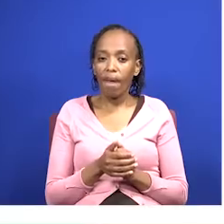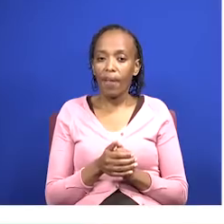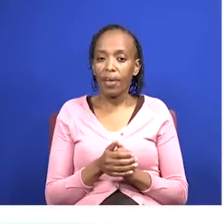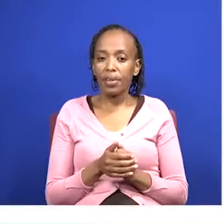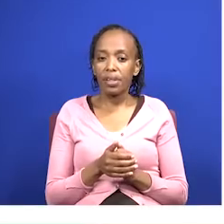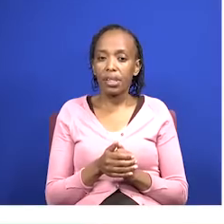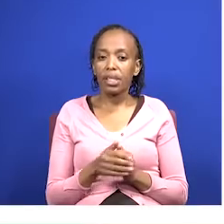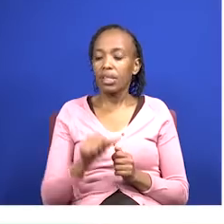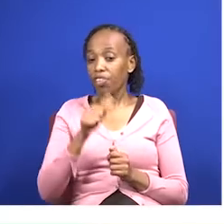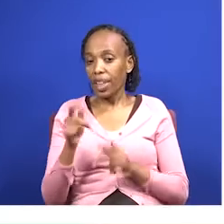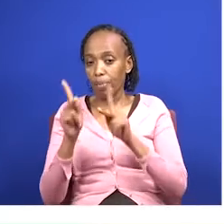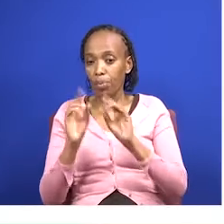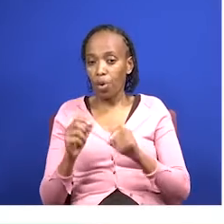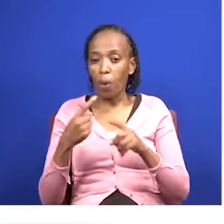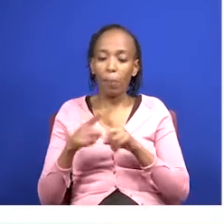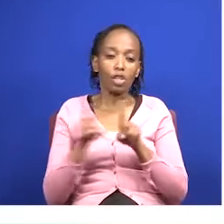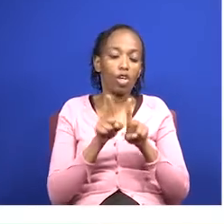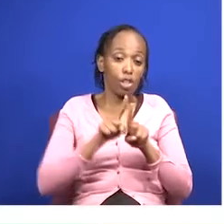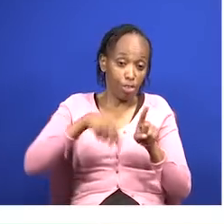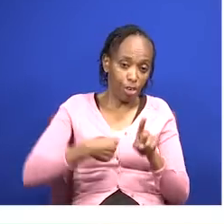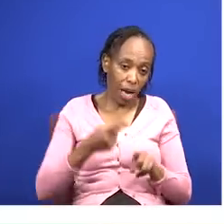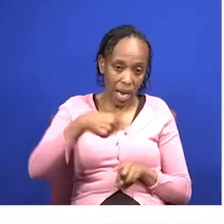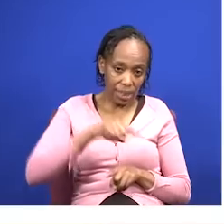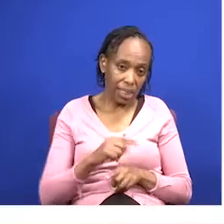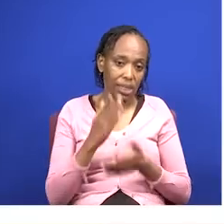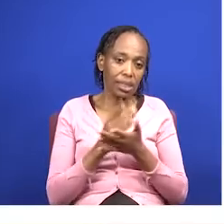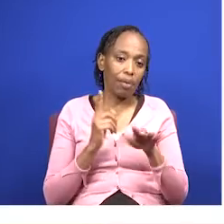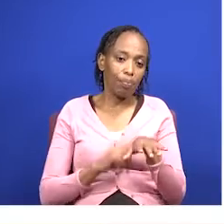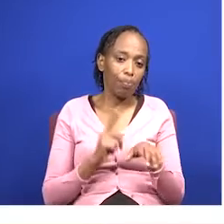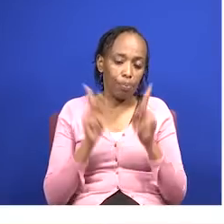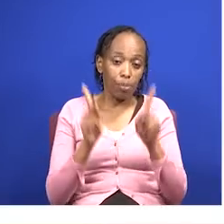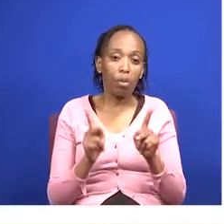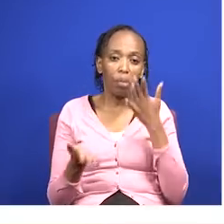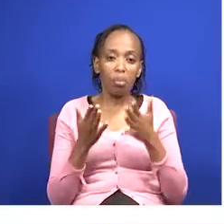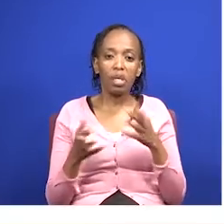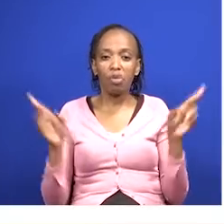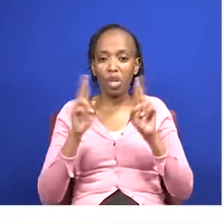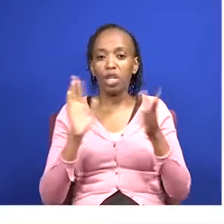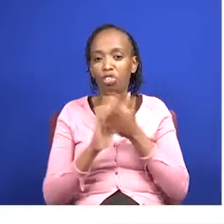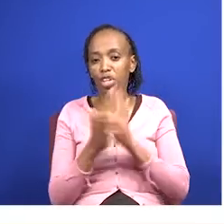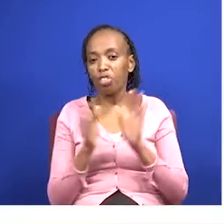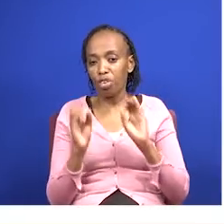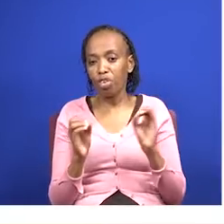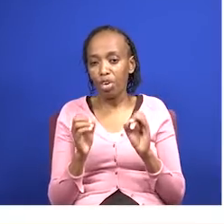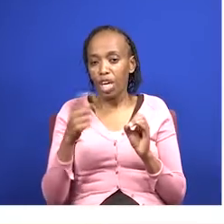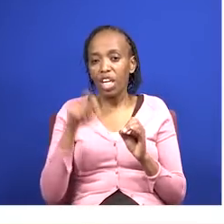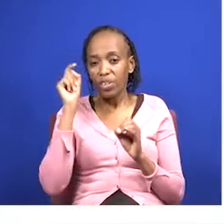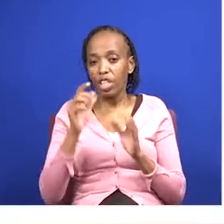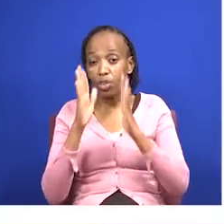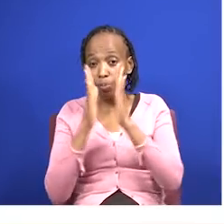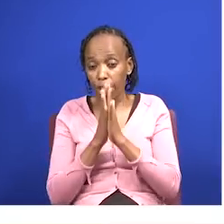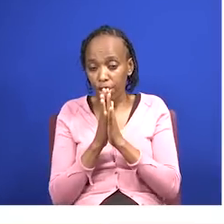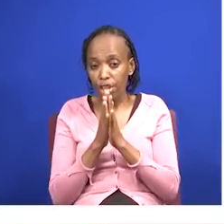is not just for the others, but also us. Some people may not be willing to forgive, and